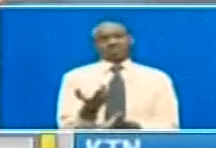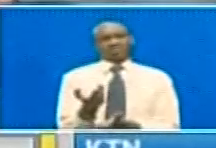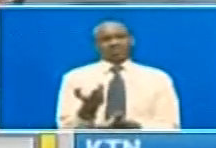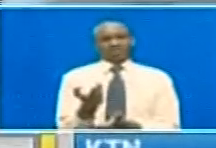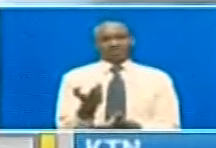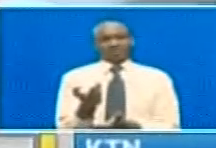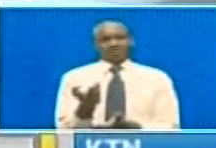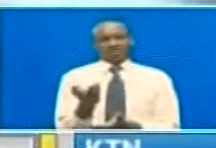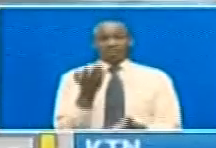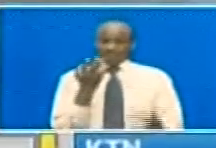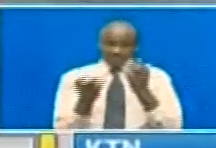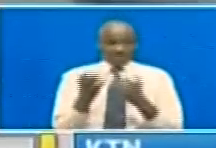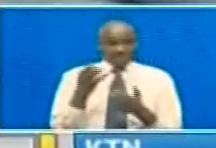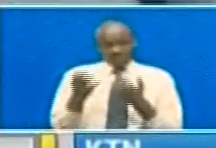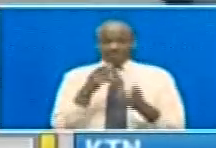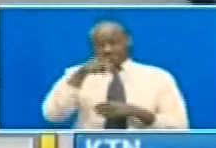Maybe